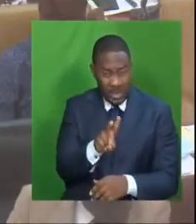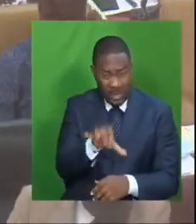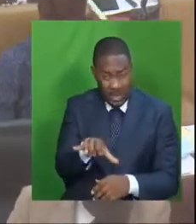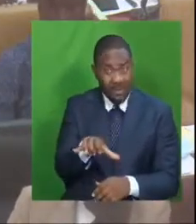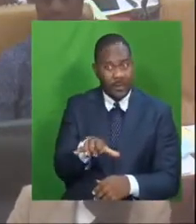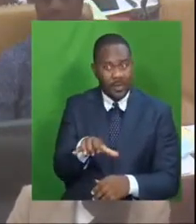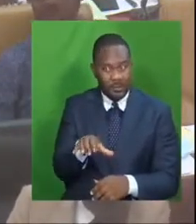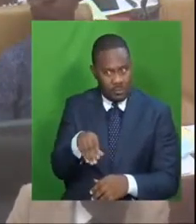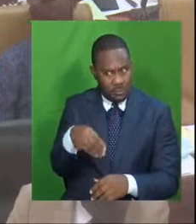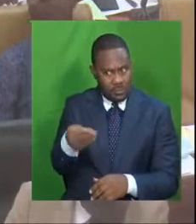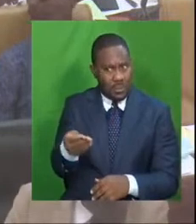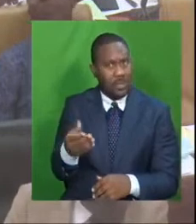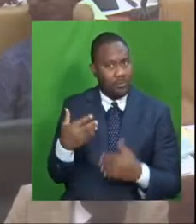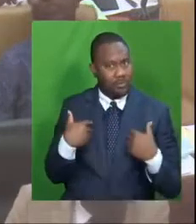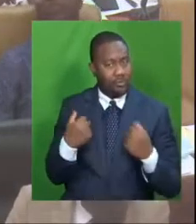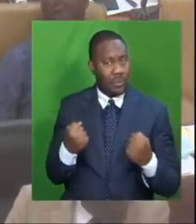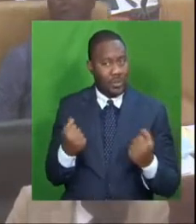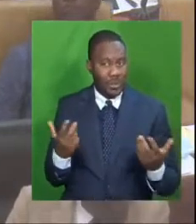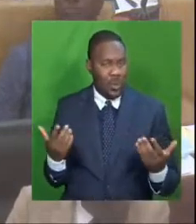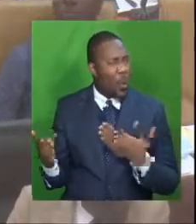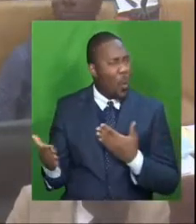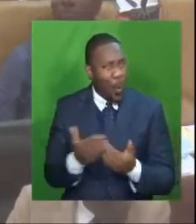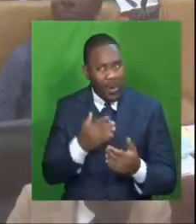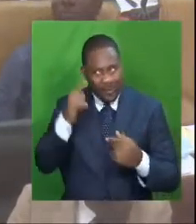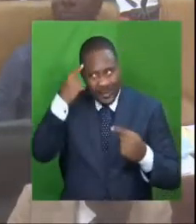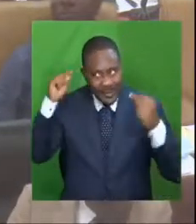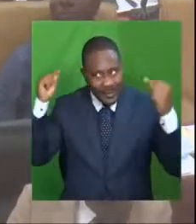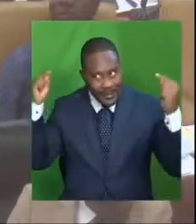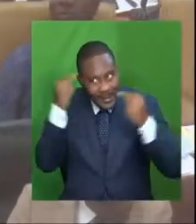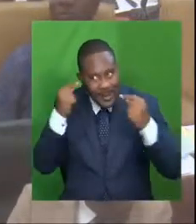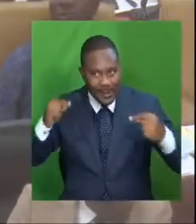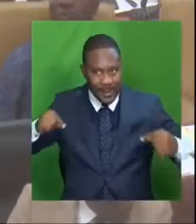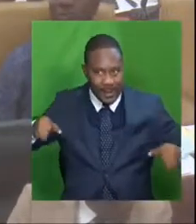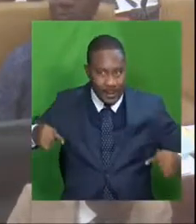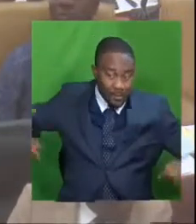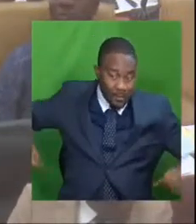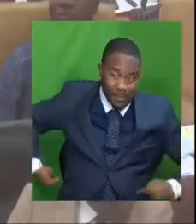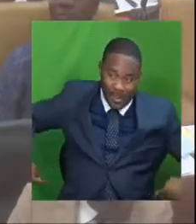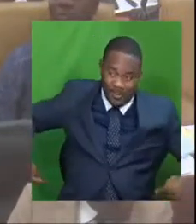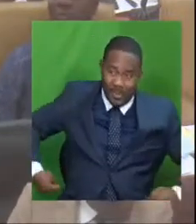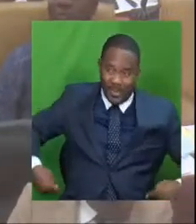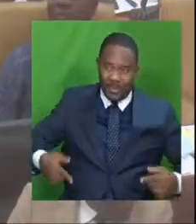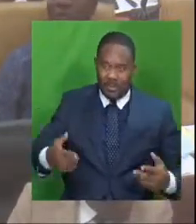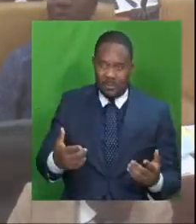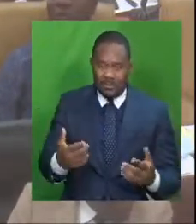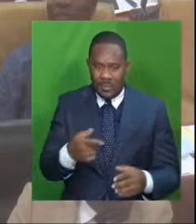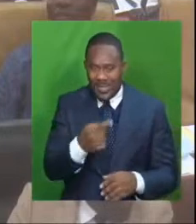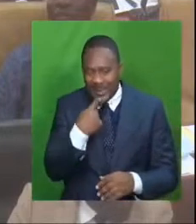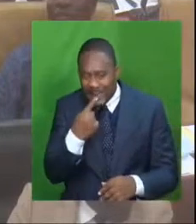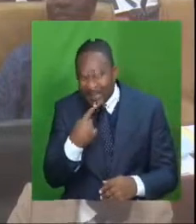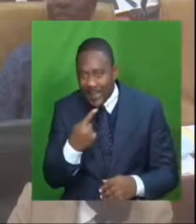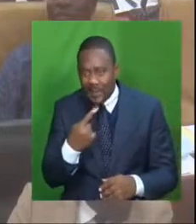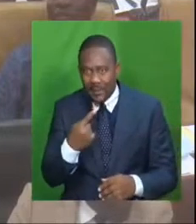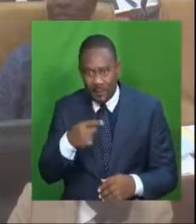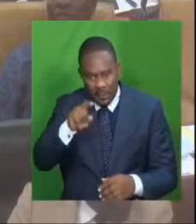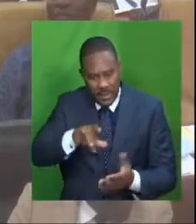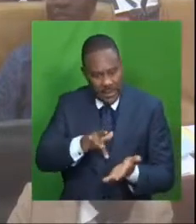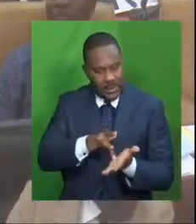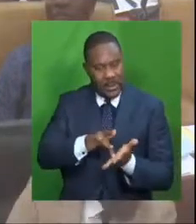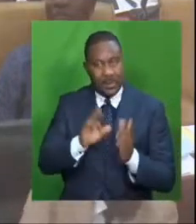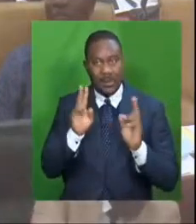Every single person here will tell you e-levy. Mr. Speaker, I have a back pain. Now they are telling me that I need e-levy to fix my